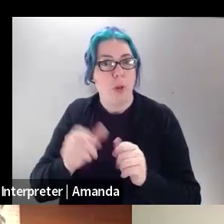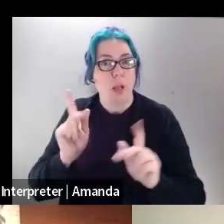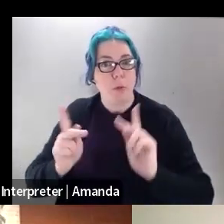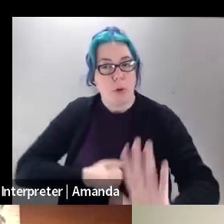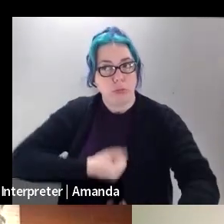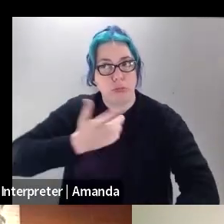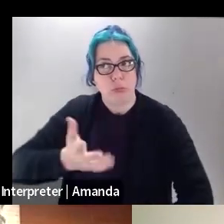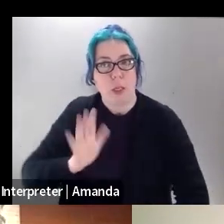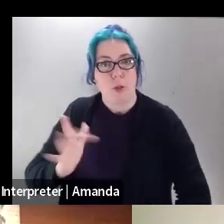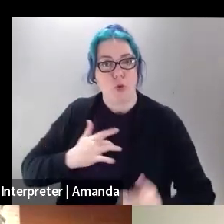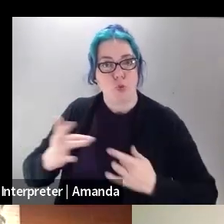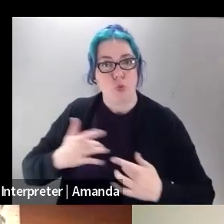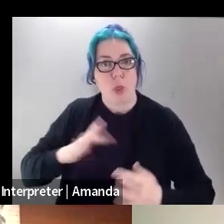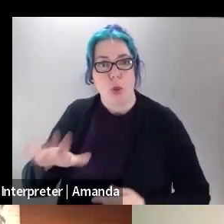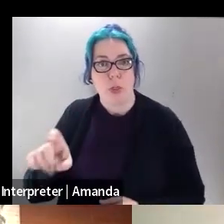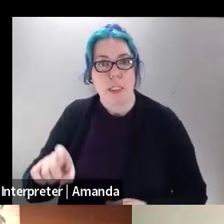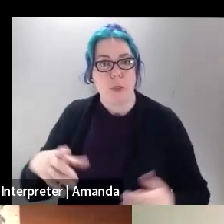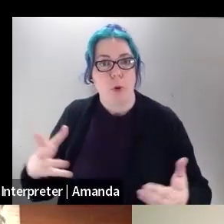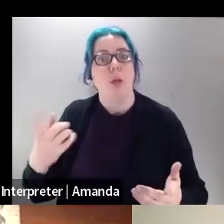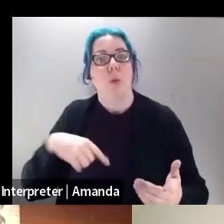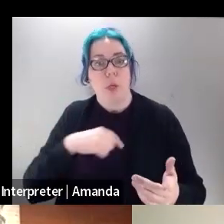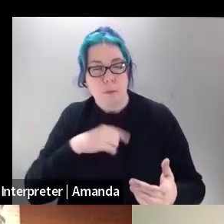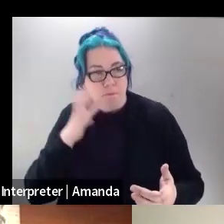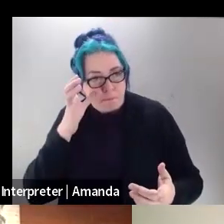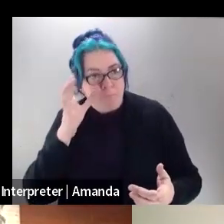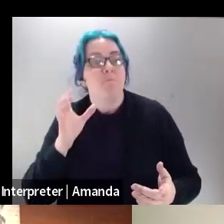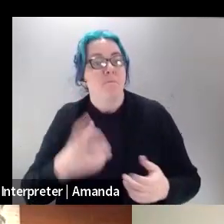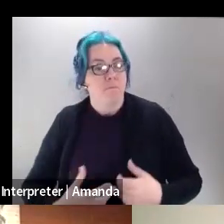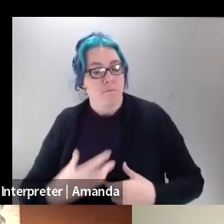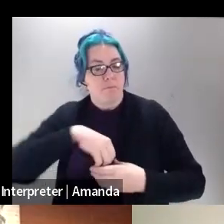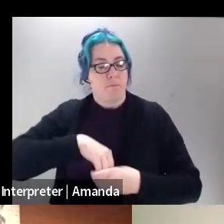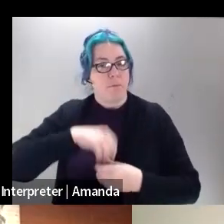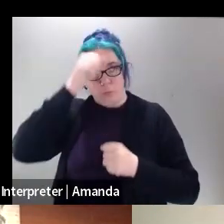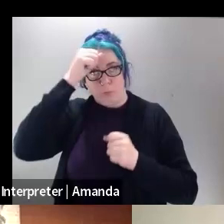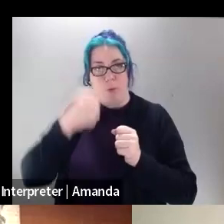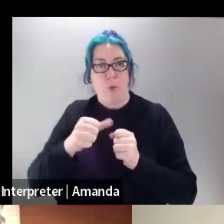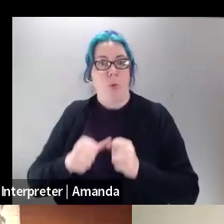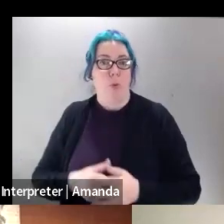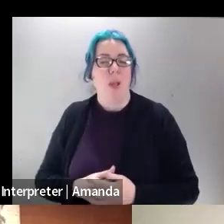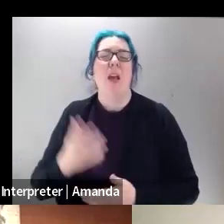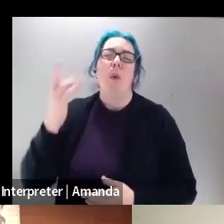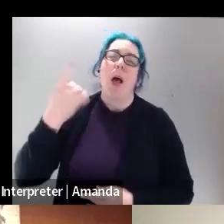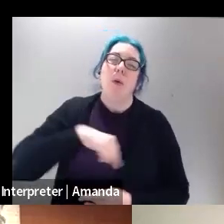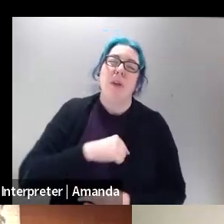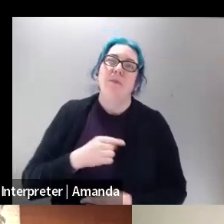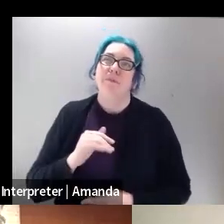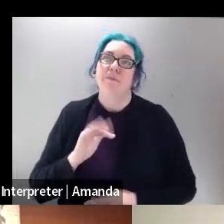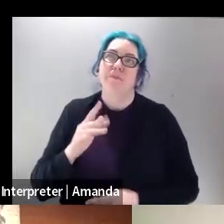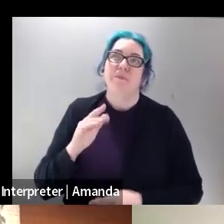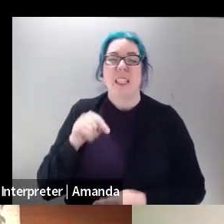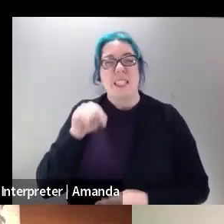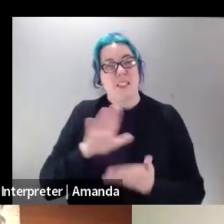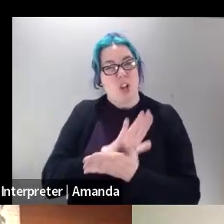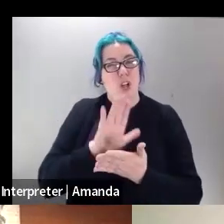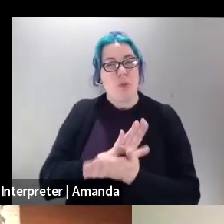of these documents or these documents as kind of like, we will all be very kind to each other, or we will all, but it can get